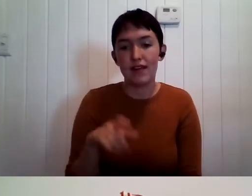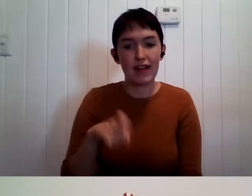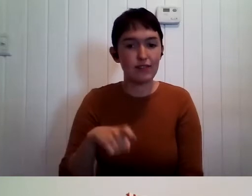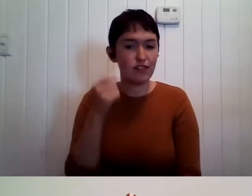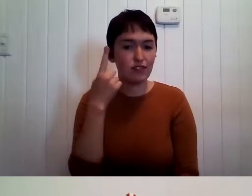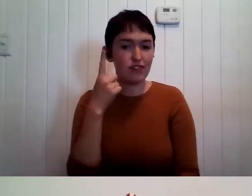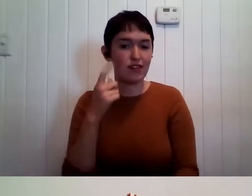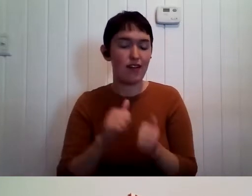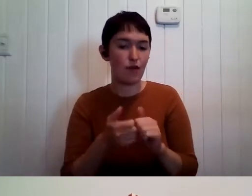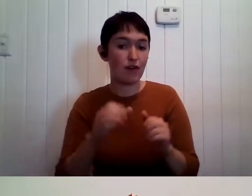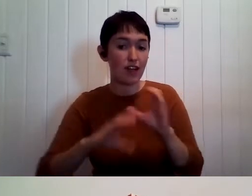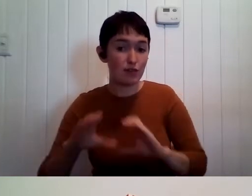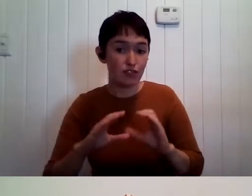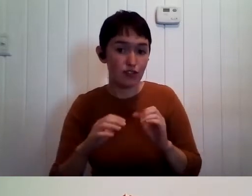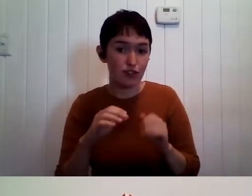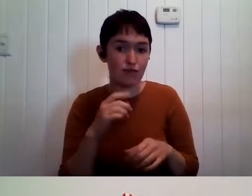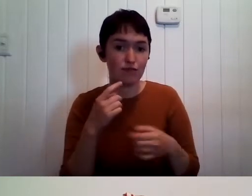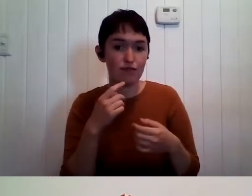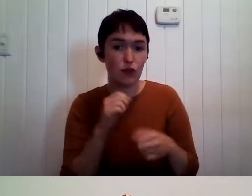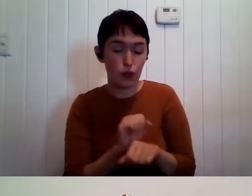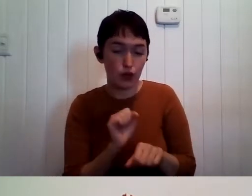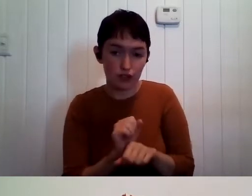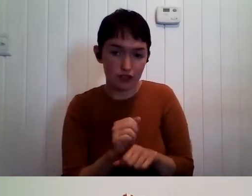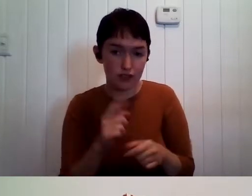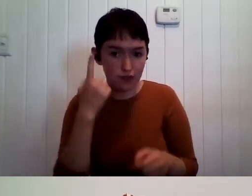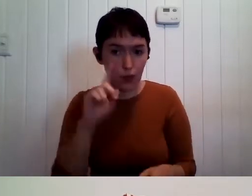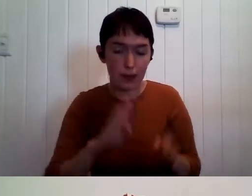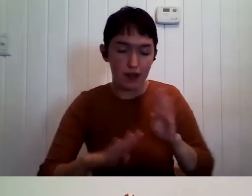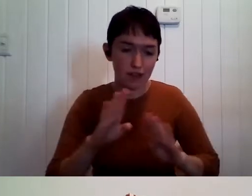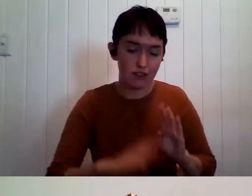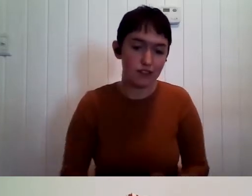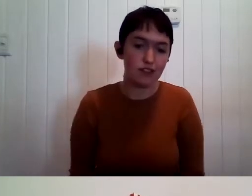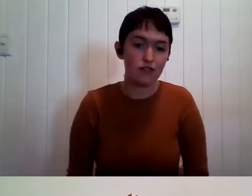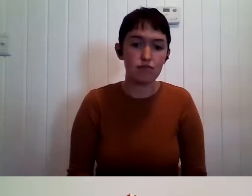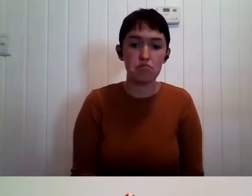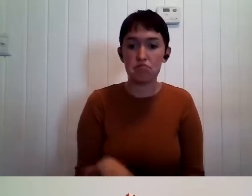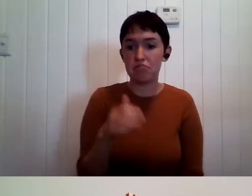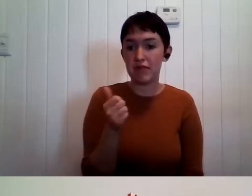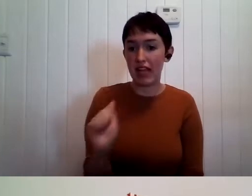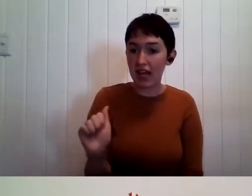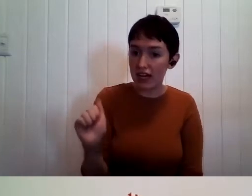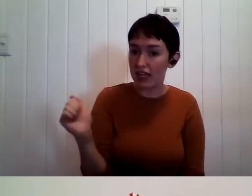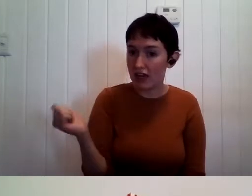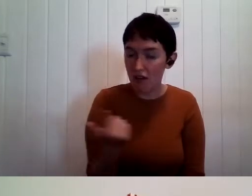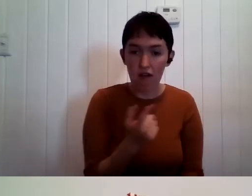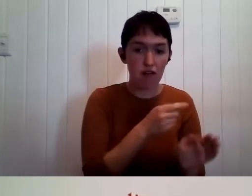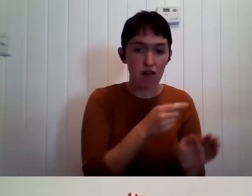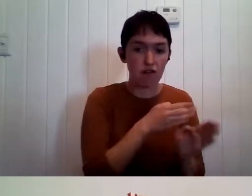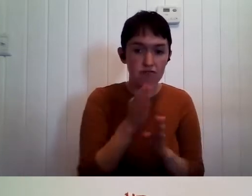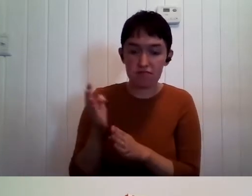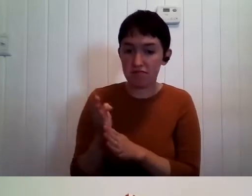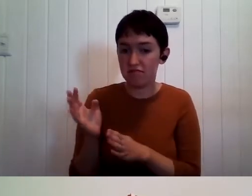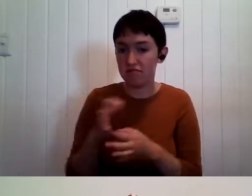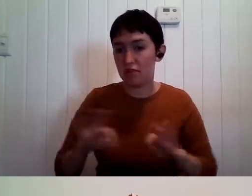works. So any and all the branches of chemistry are totally applicable in biotech jobs.